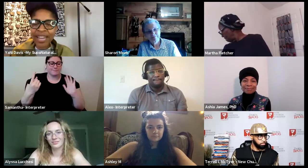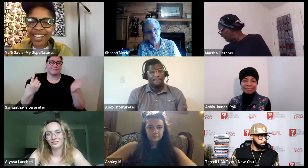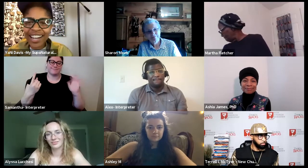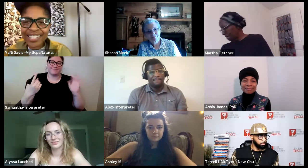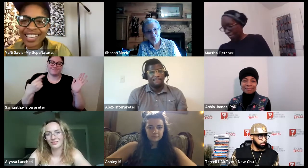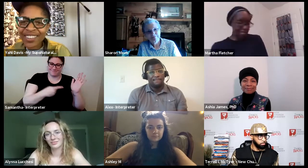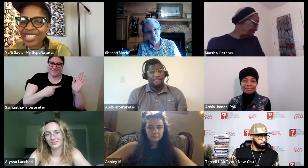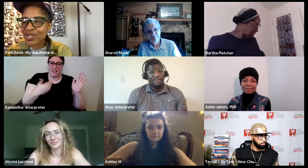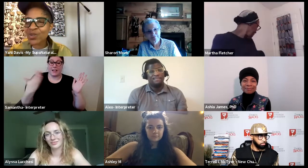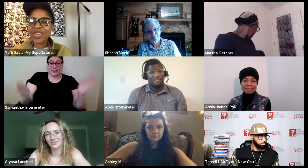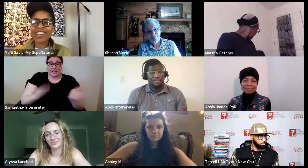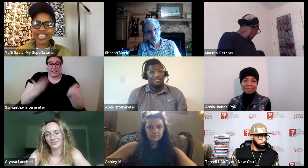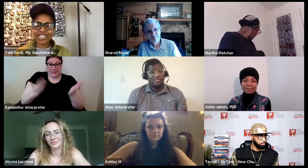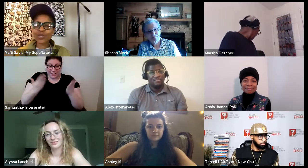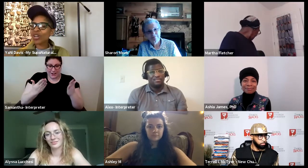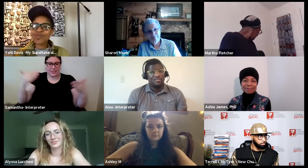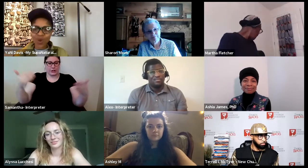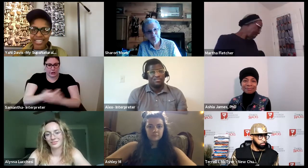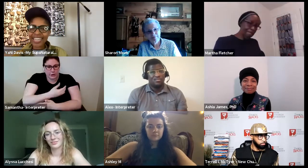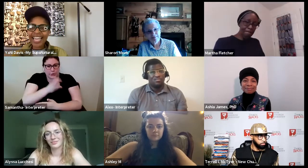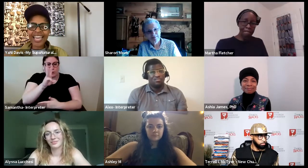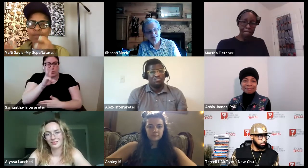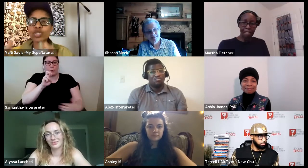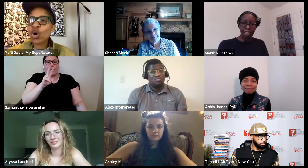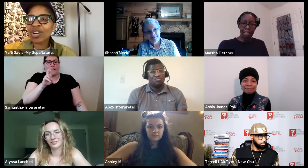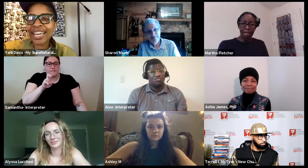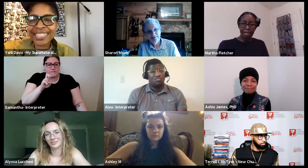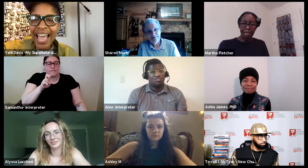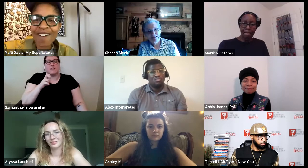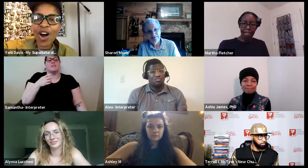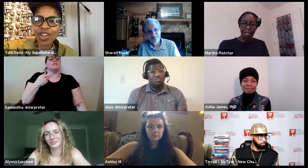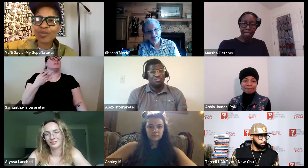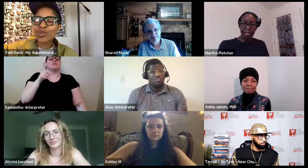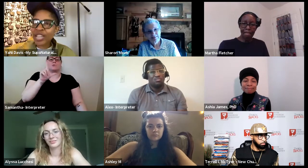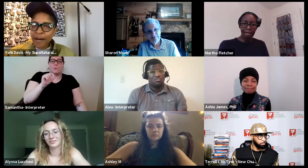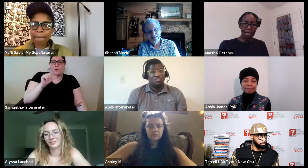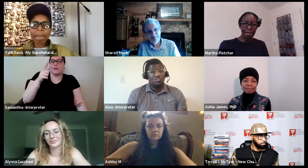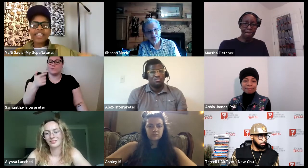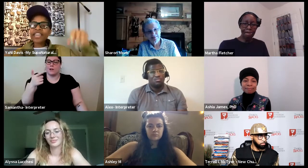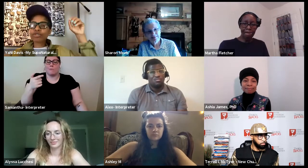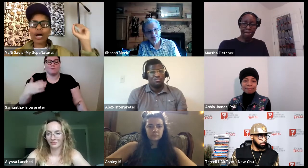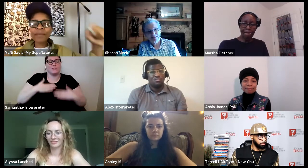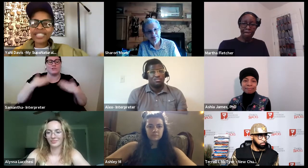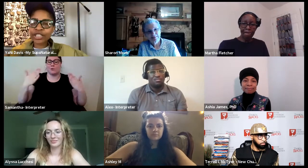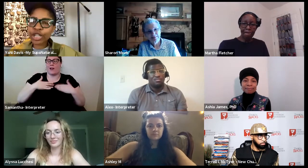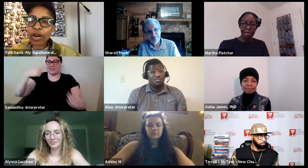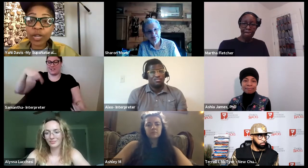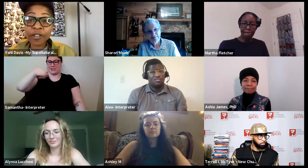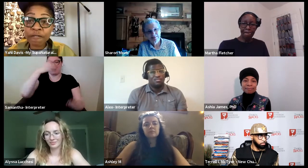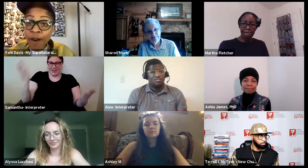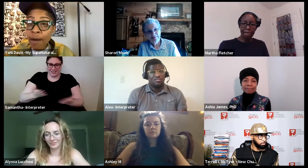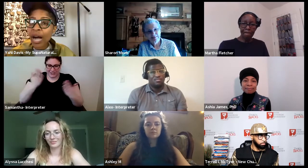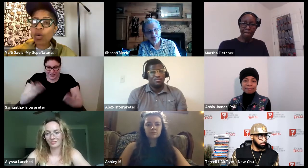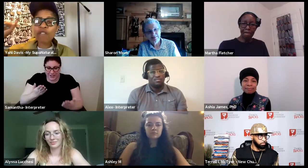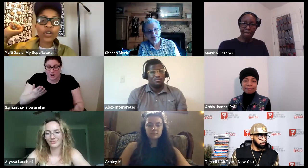Wave Pentecost Series 2021. And I'm so glad to have all of you here. Keep dropping in the chat where